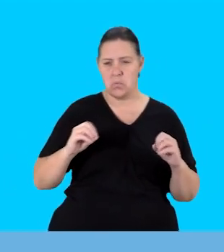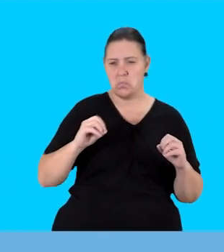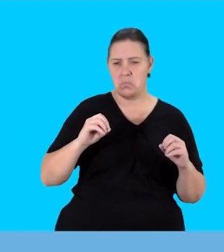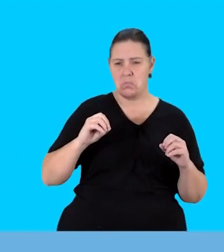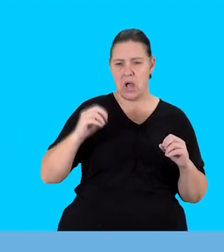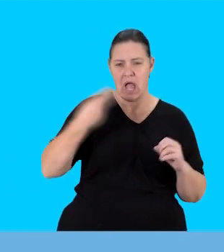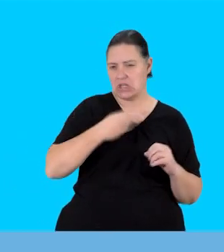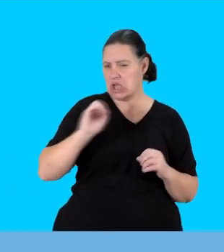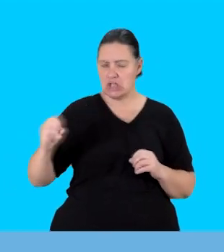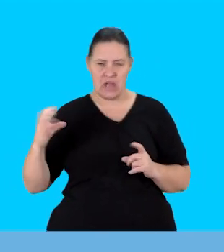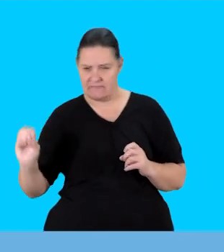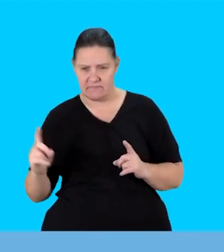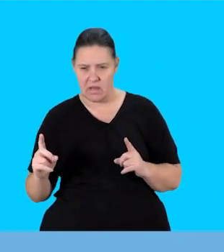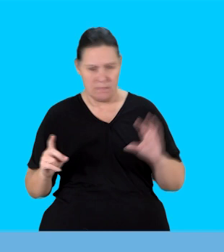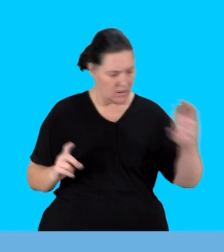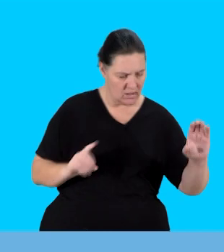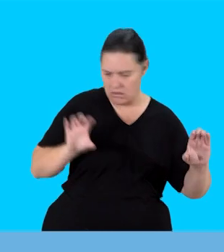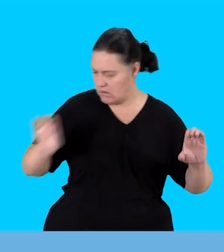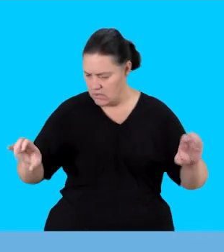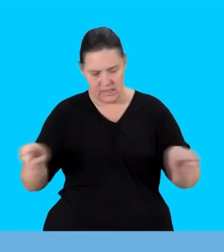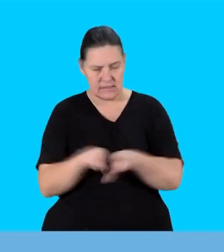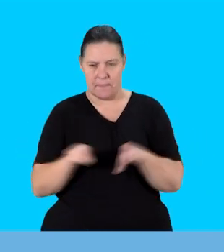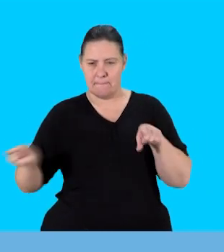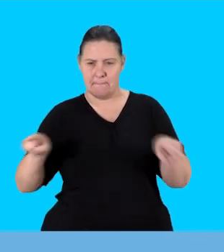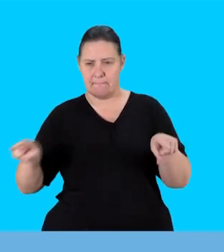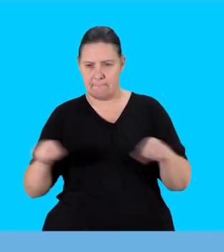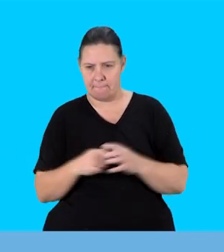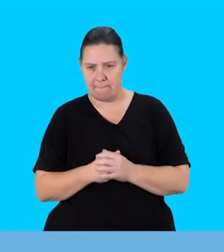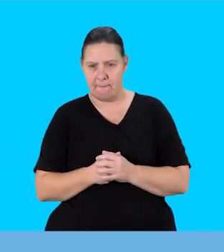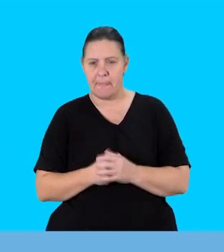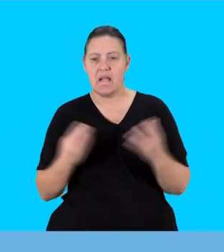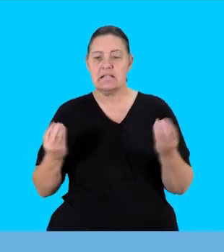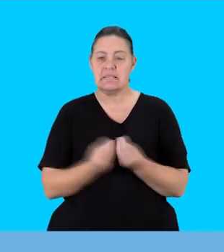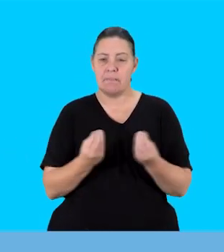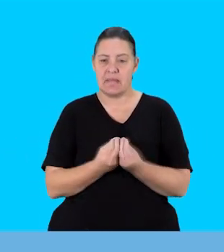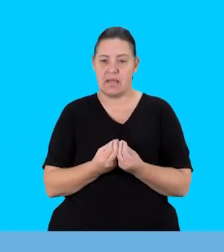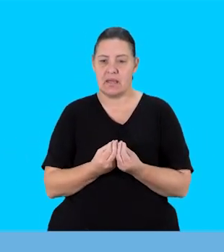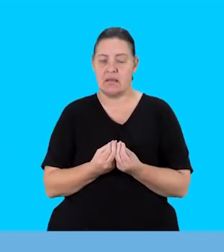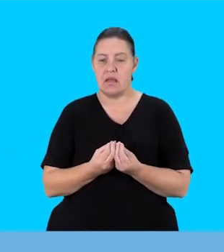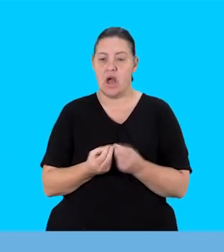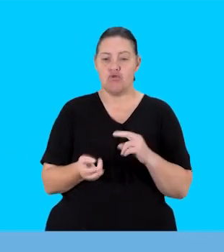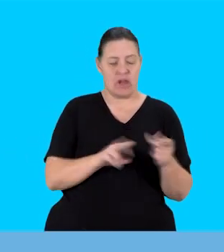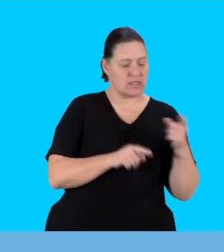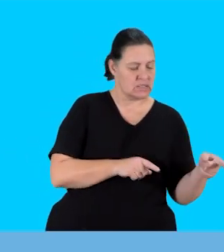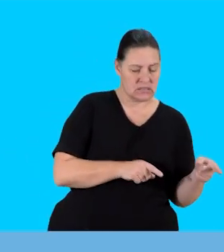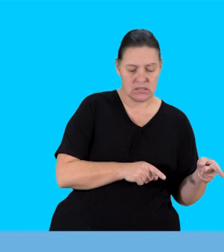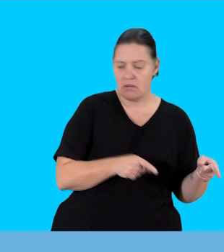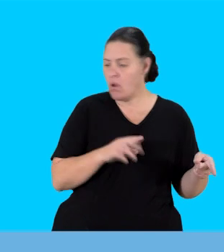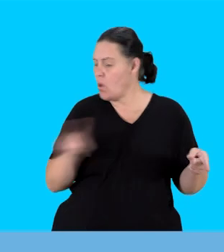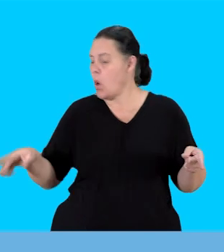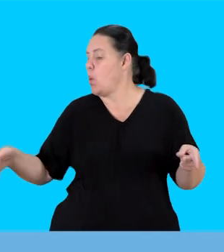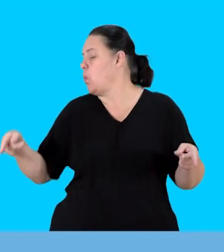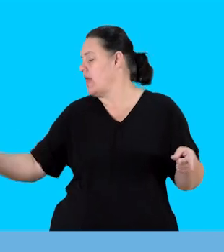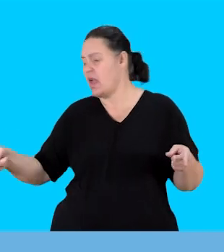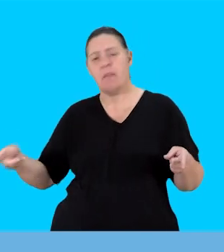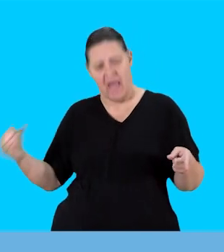new that comes out at the side of the products. And also, we don't have something on the side of the reactants that we do not